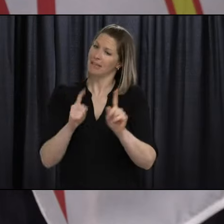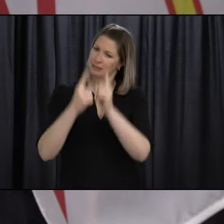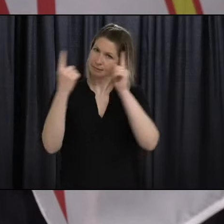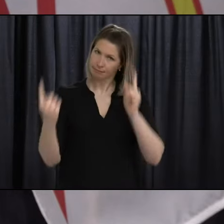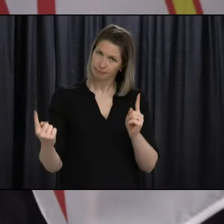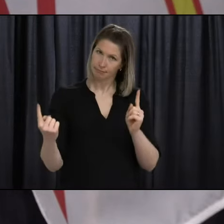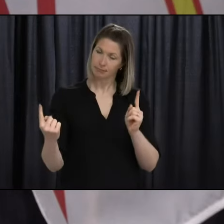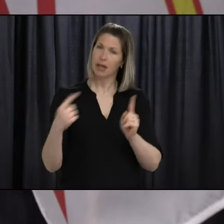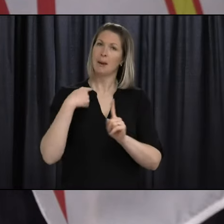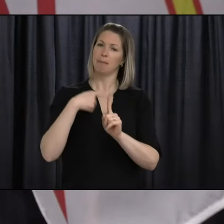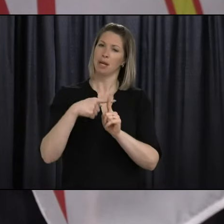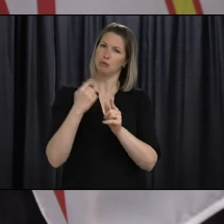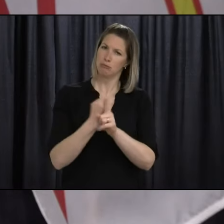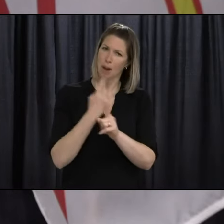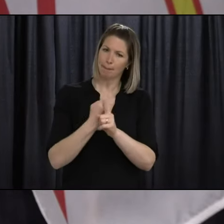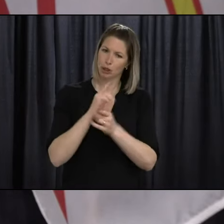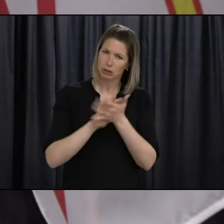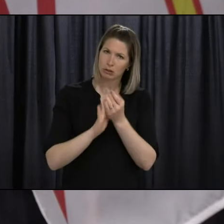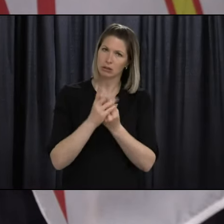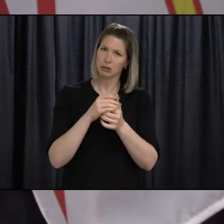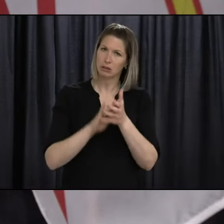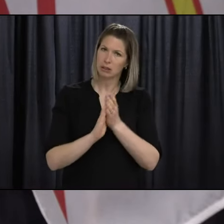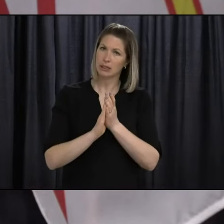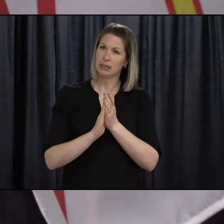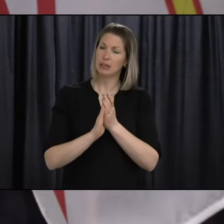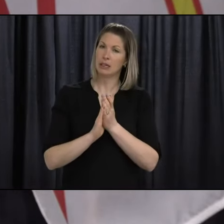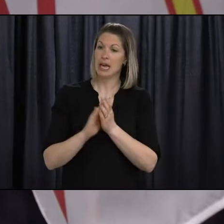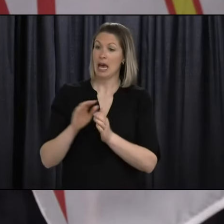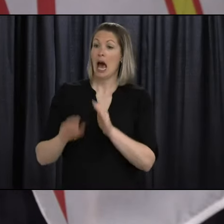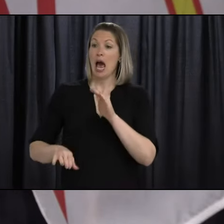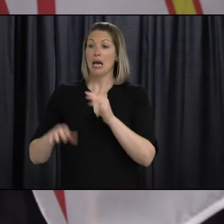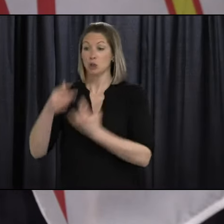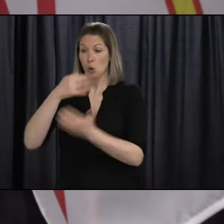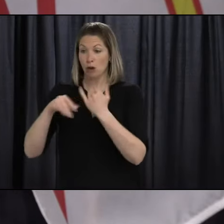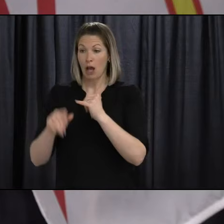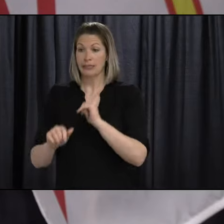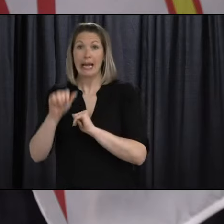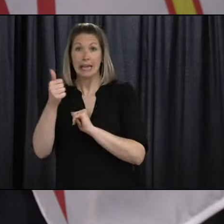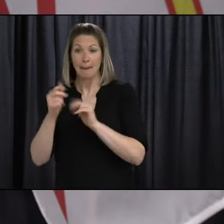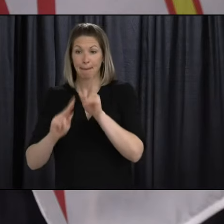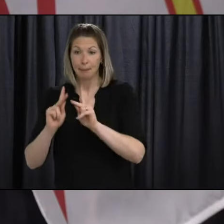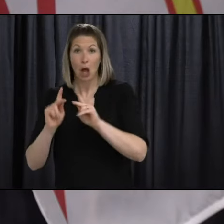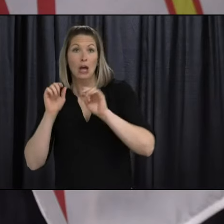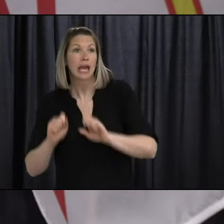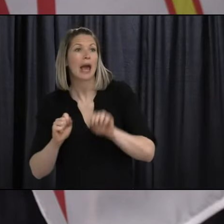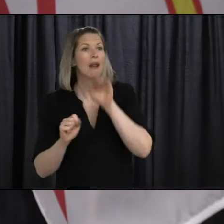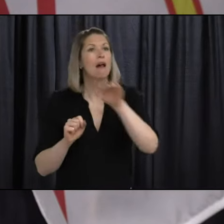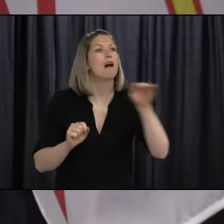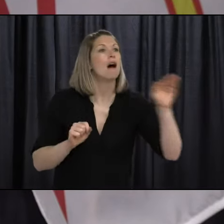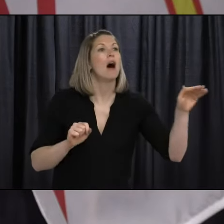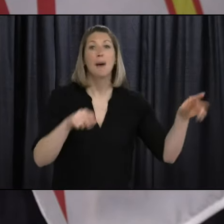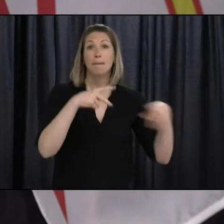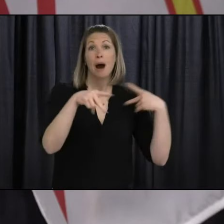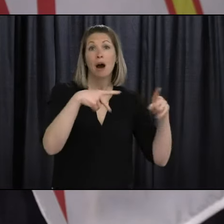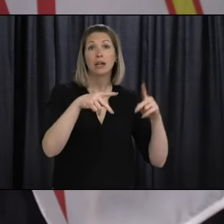types of gatherings are permitted. It is not meant for people to be out gathering with people outside of their